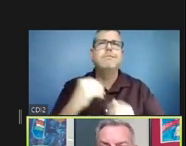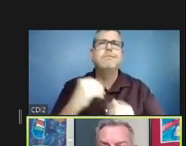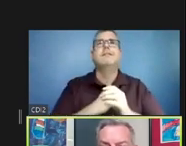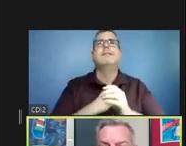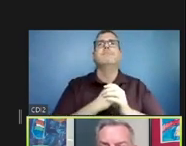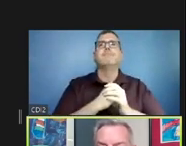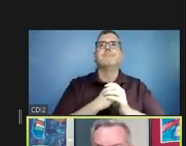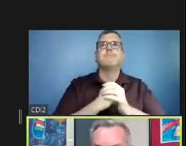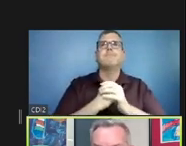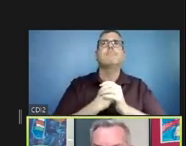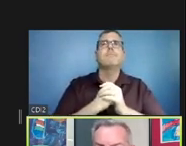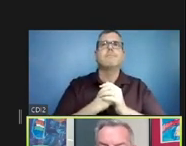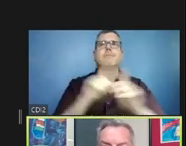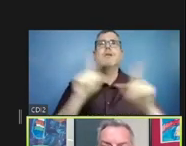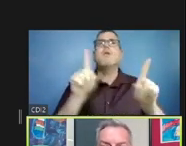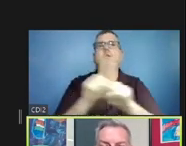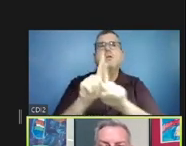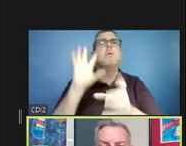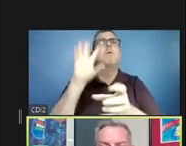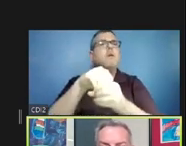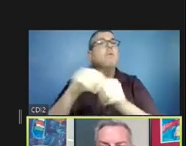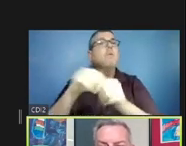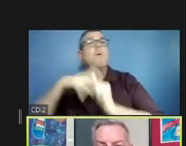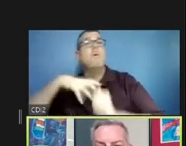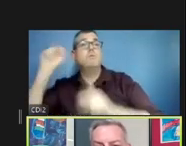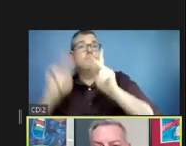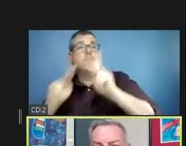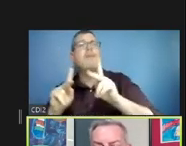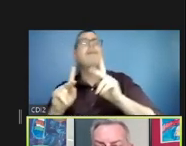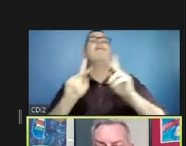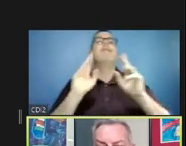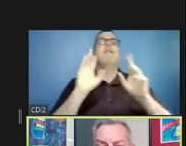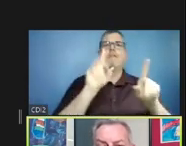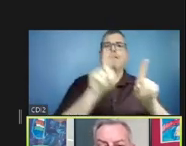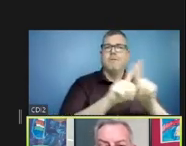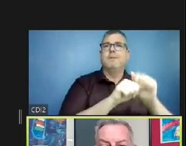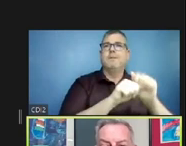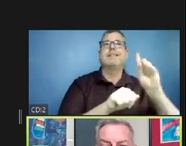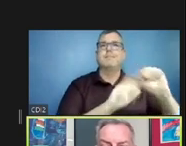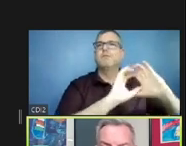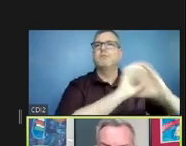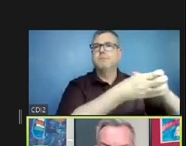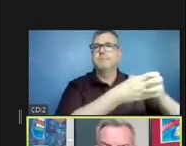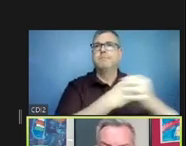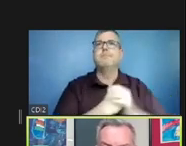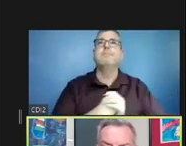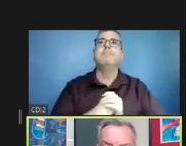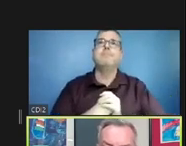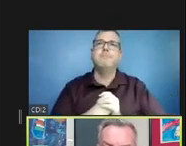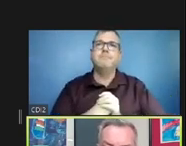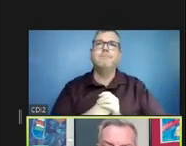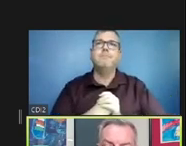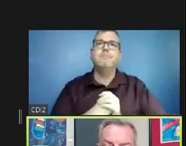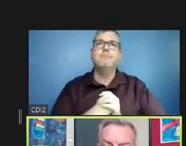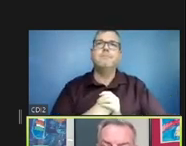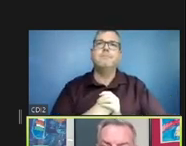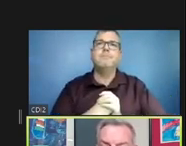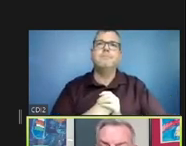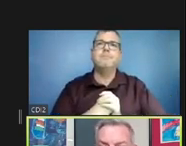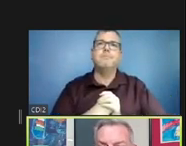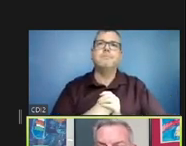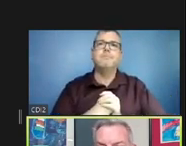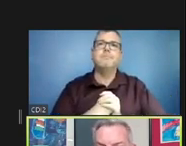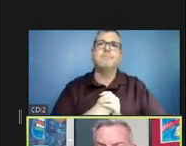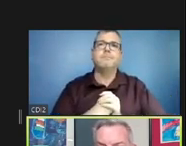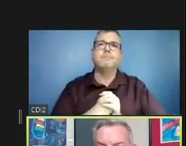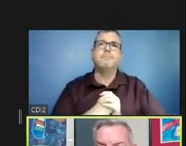So I want to tell you what my focuses have been so far on the committee, and that's that the vaccine needs to be a priority for people with intellectual,